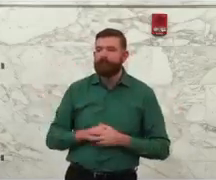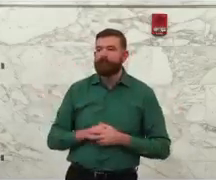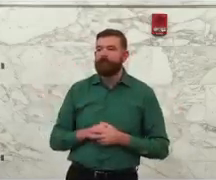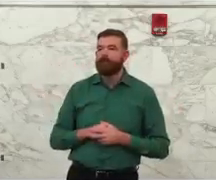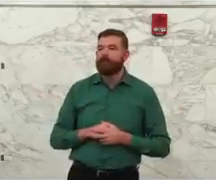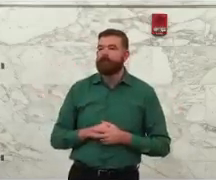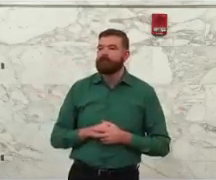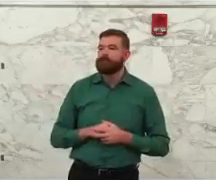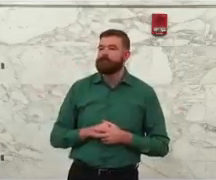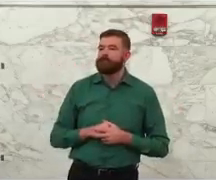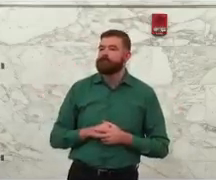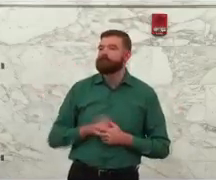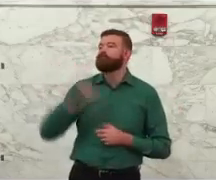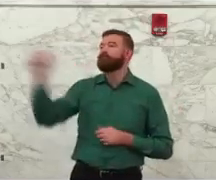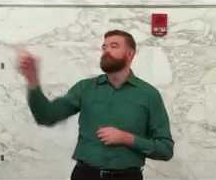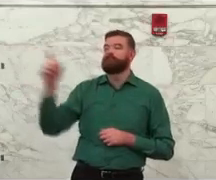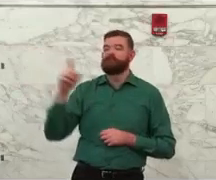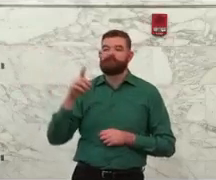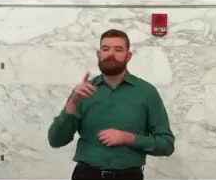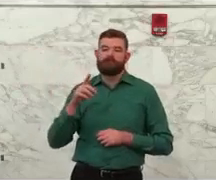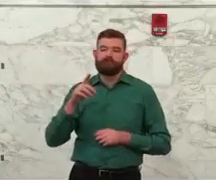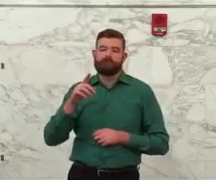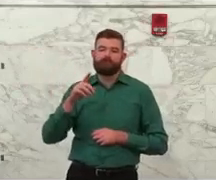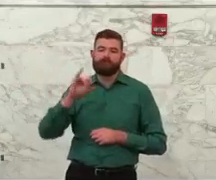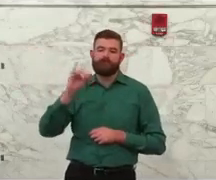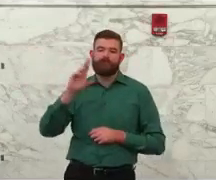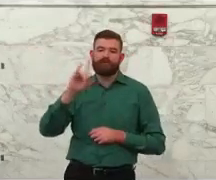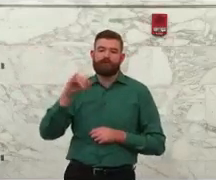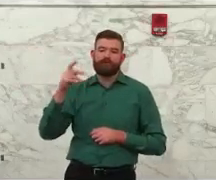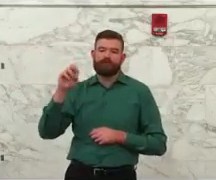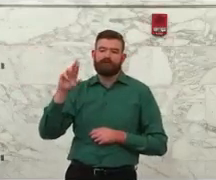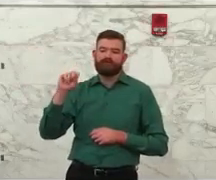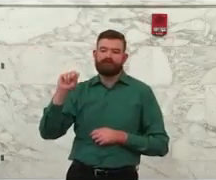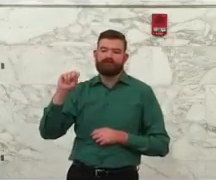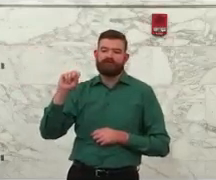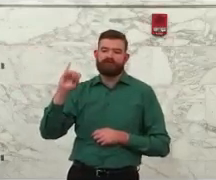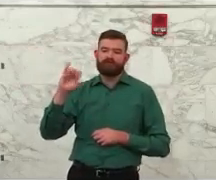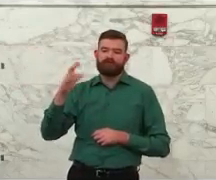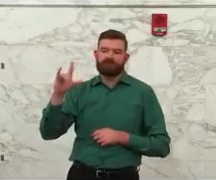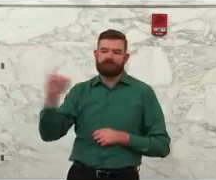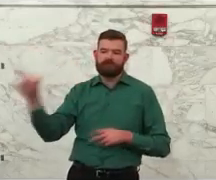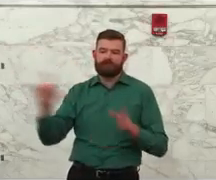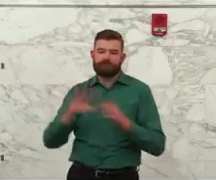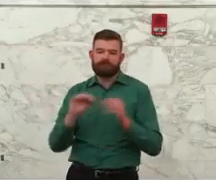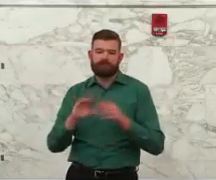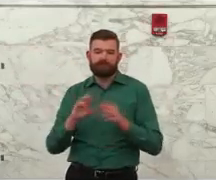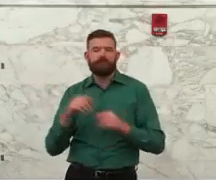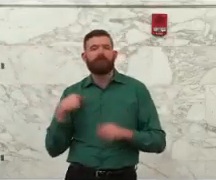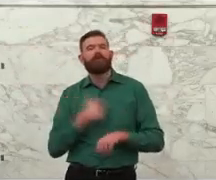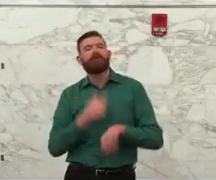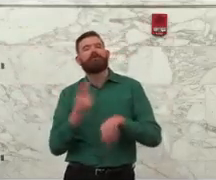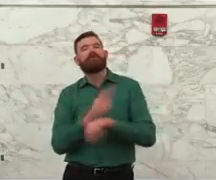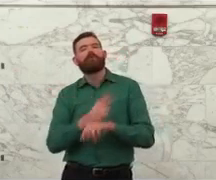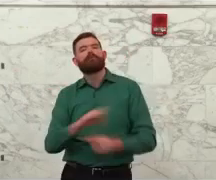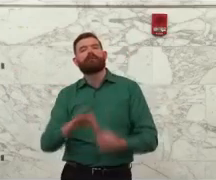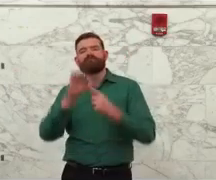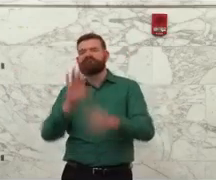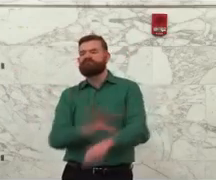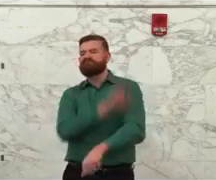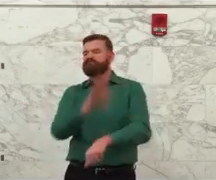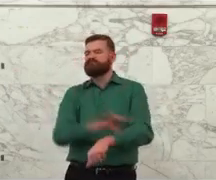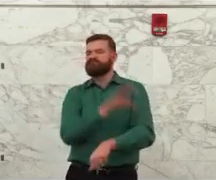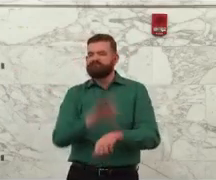making the right assumptions about how our mitigation interventions would take hold since we put